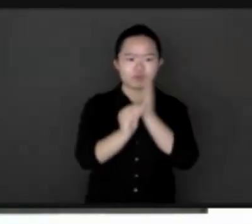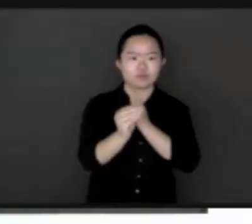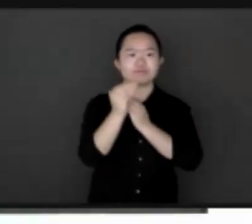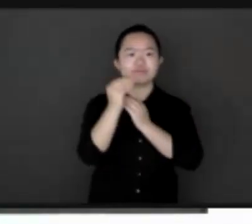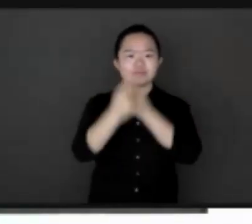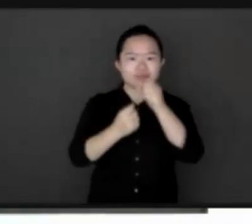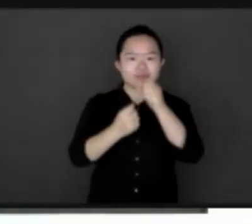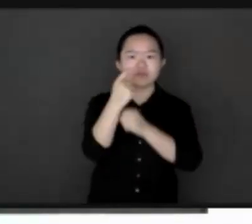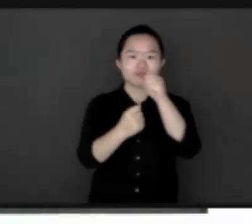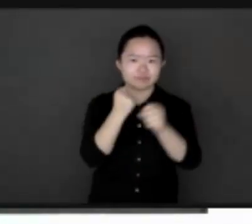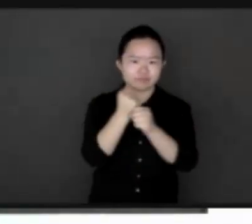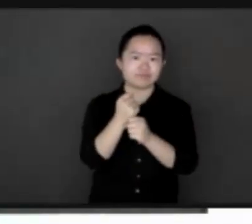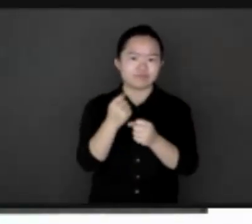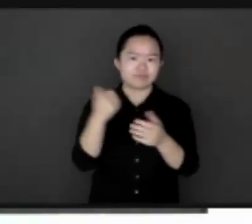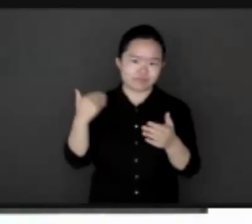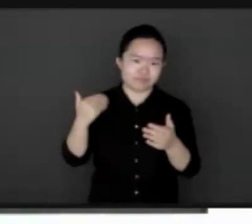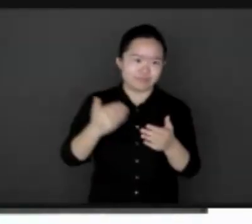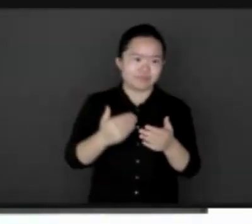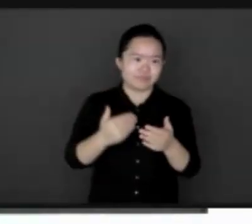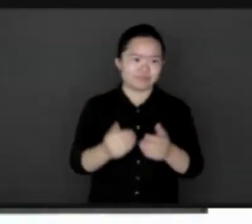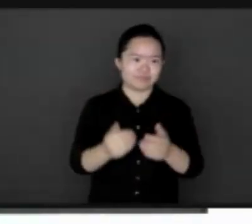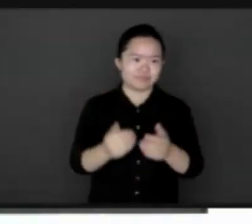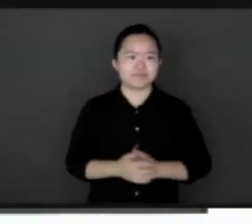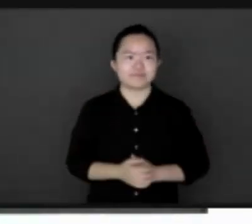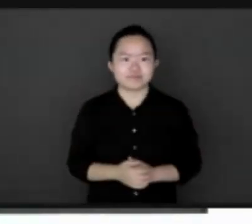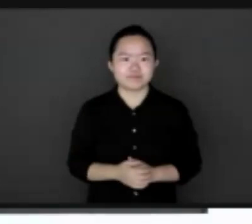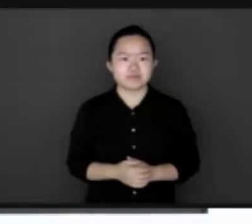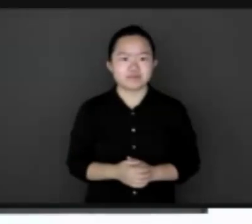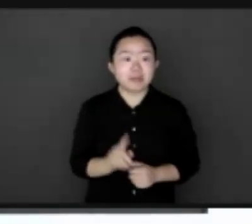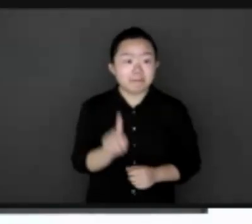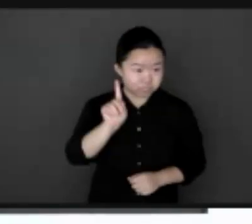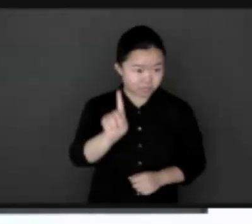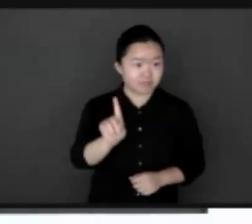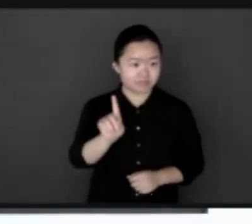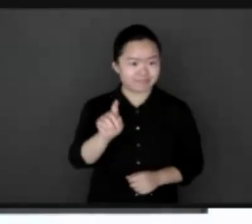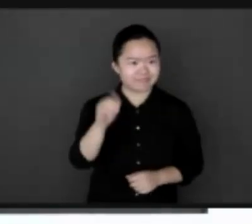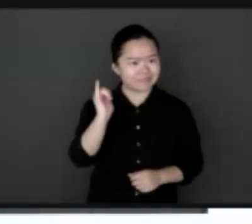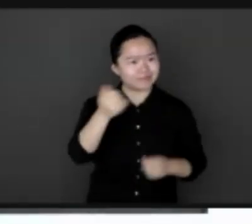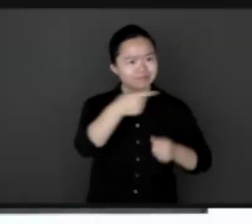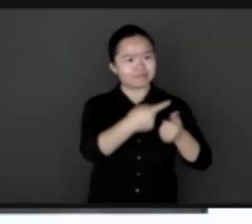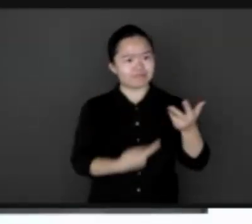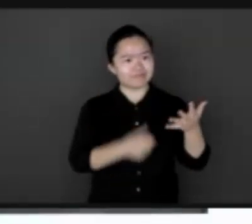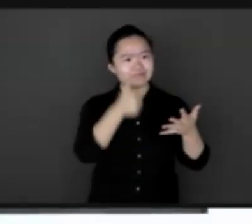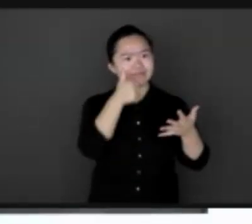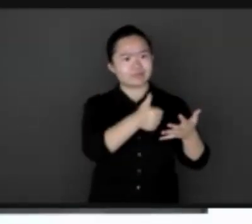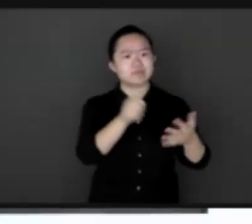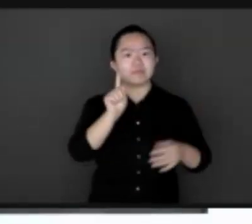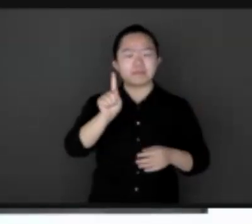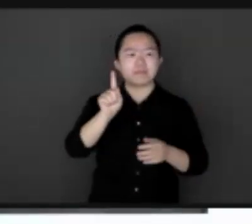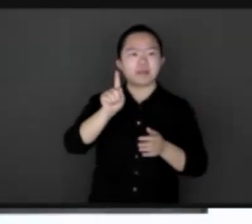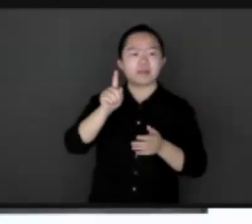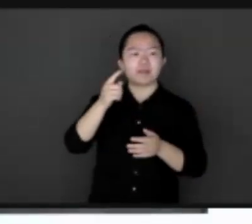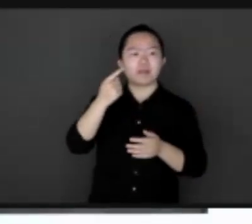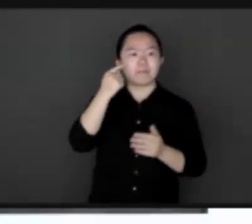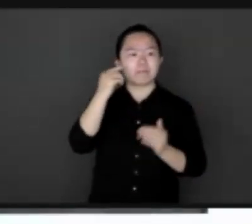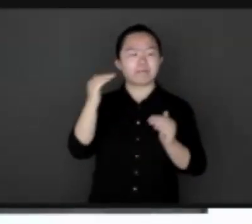Yes, there are some things that are not in scope of this legislation. That is public broadcasting and non-governmental organizations, and